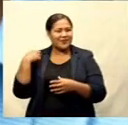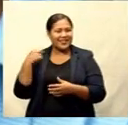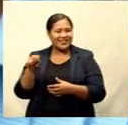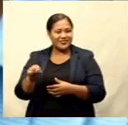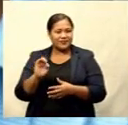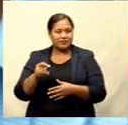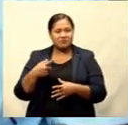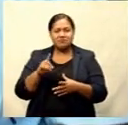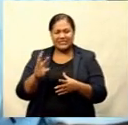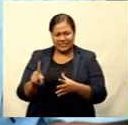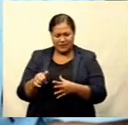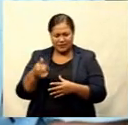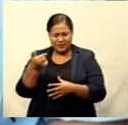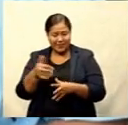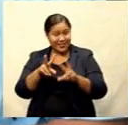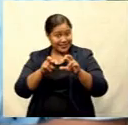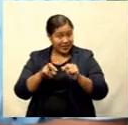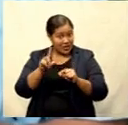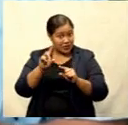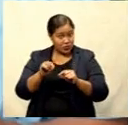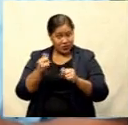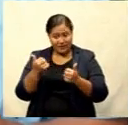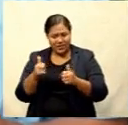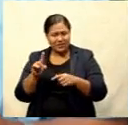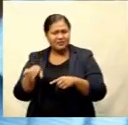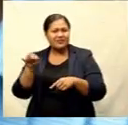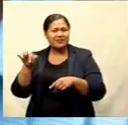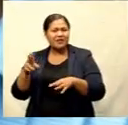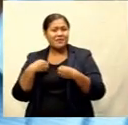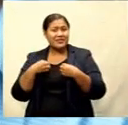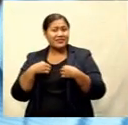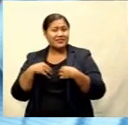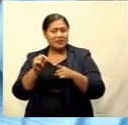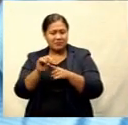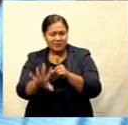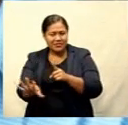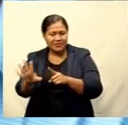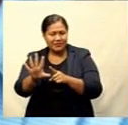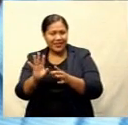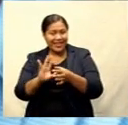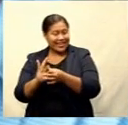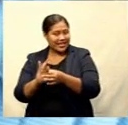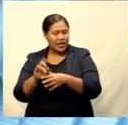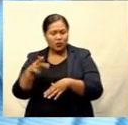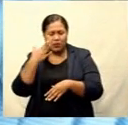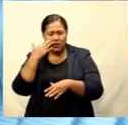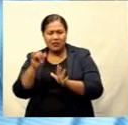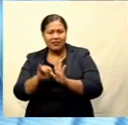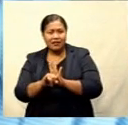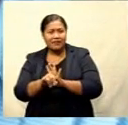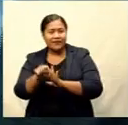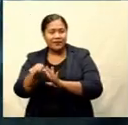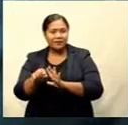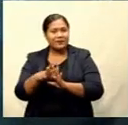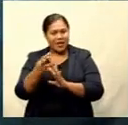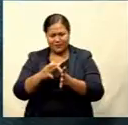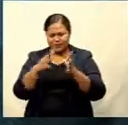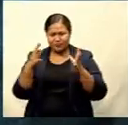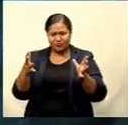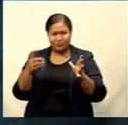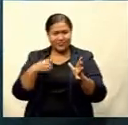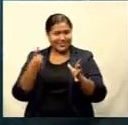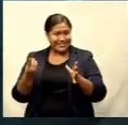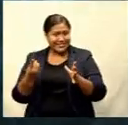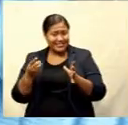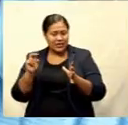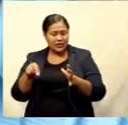has been, after a survey was conducted by Business Link Pacific, we found out that there is a huge demand and